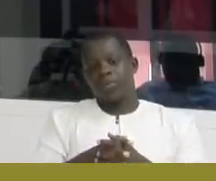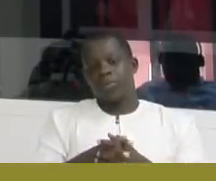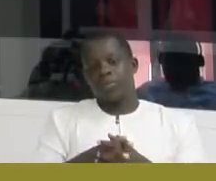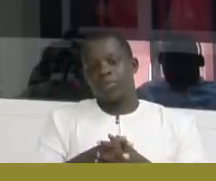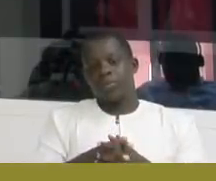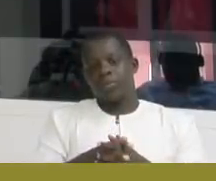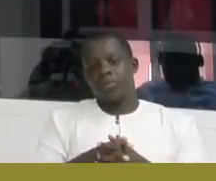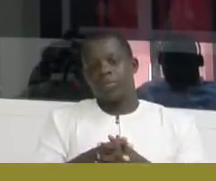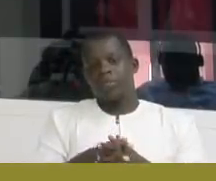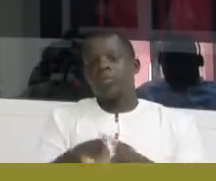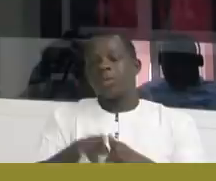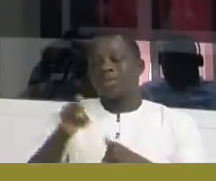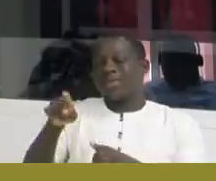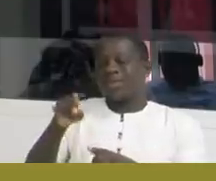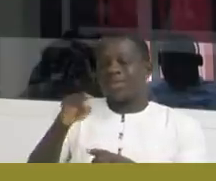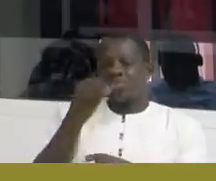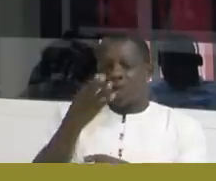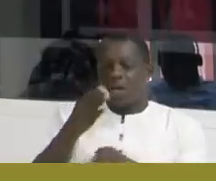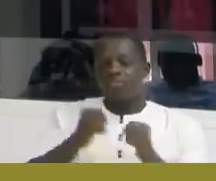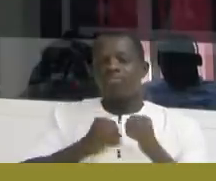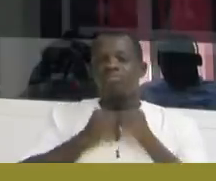of disrespect